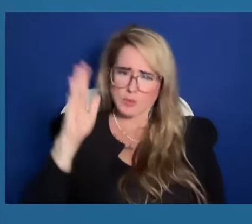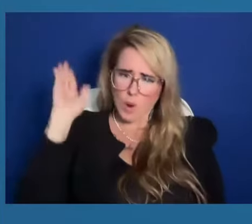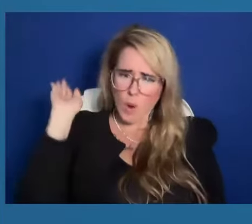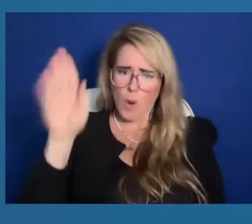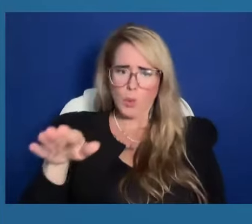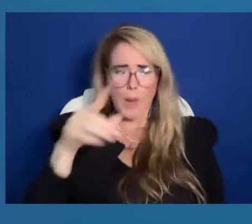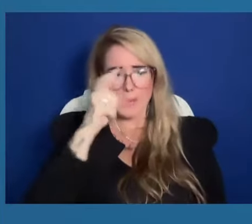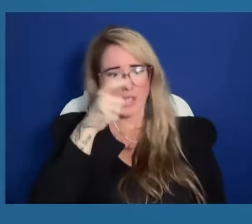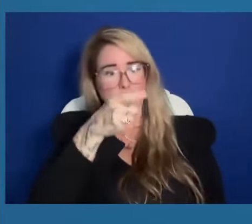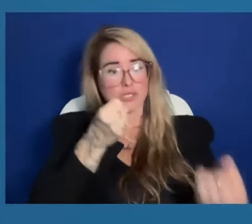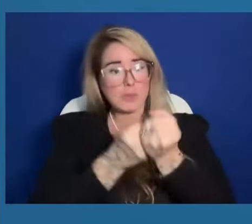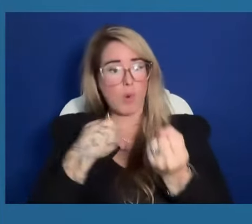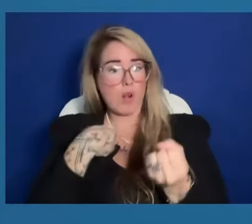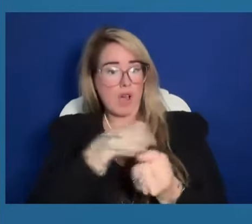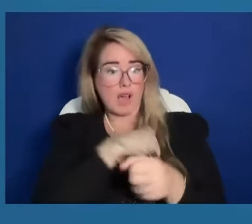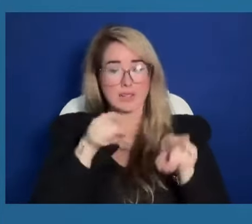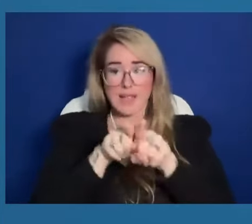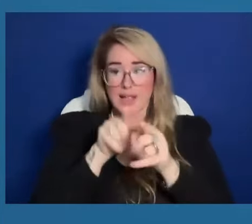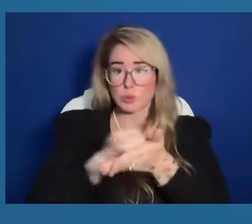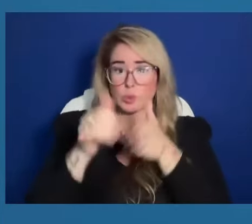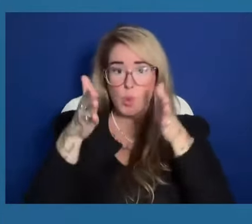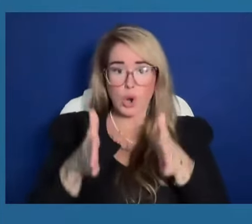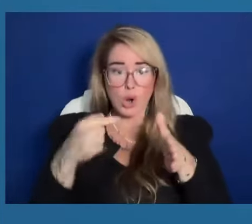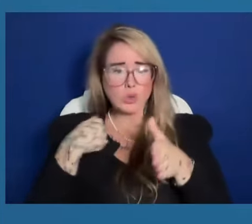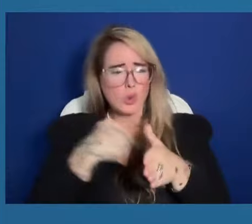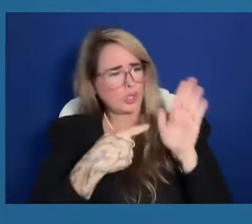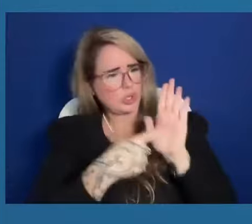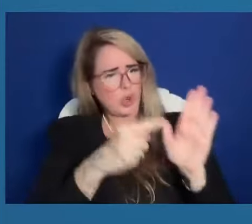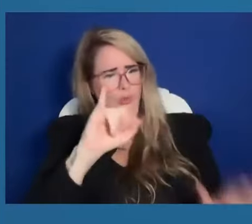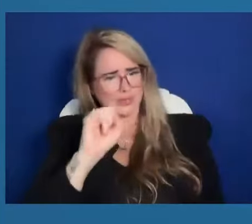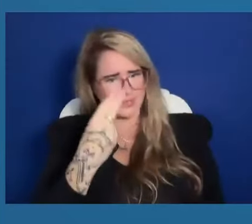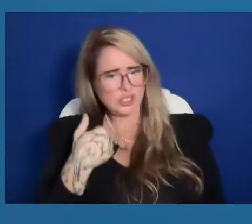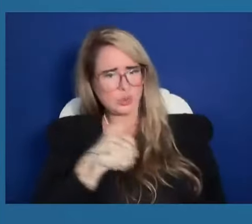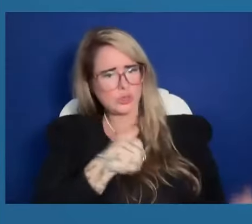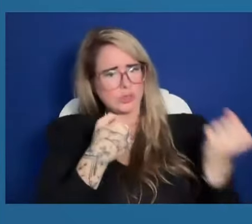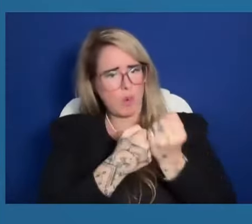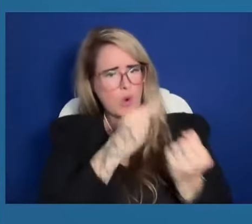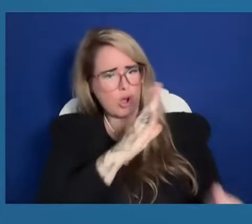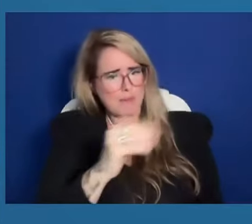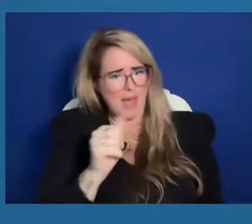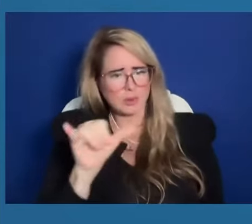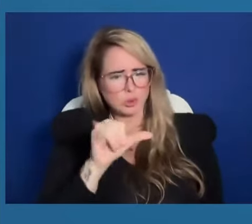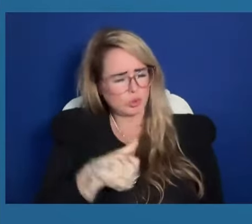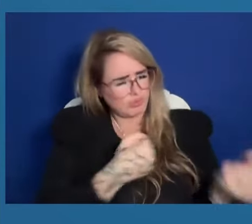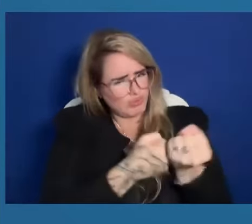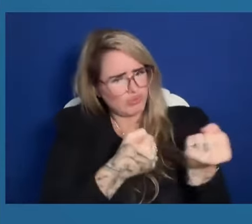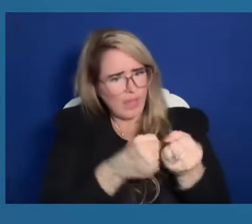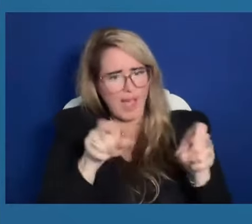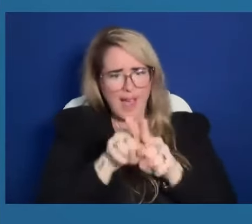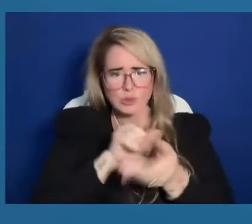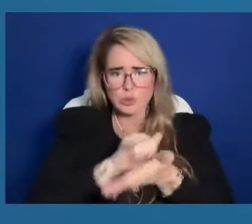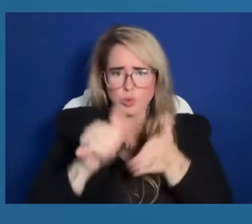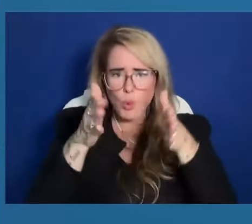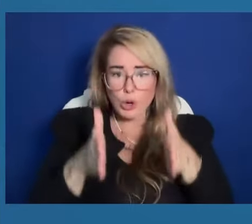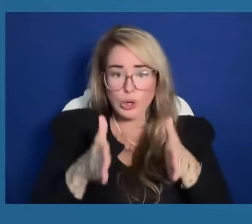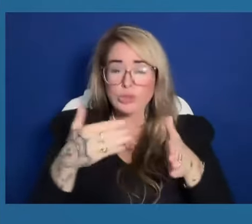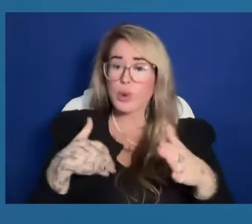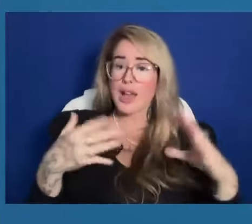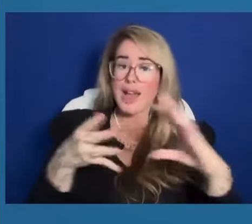our back as New Yorkers, that we have her back as New Yorkers. So when I